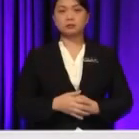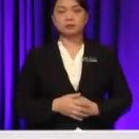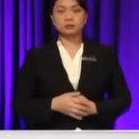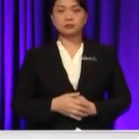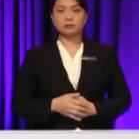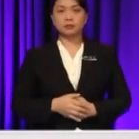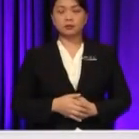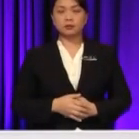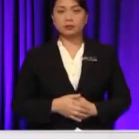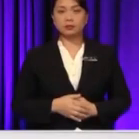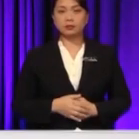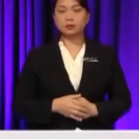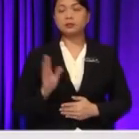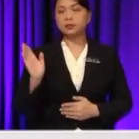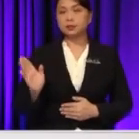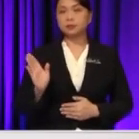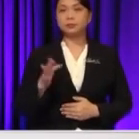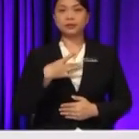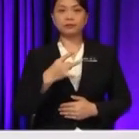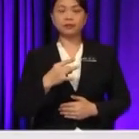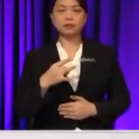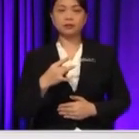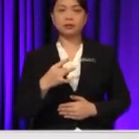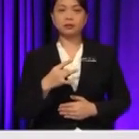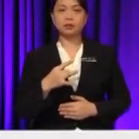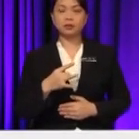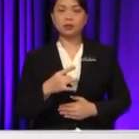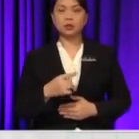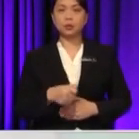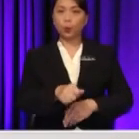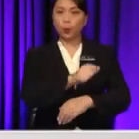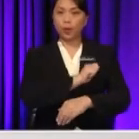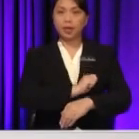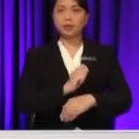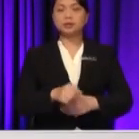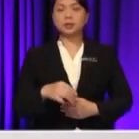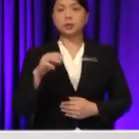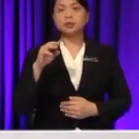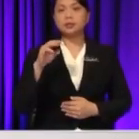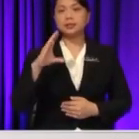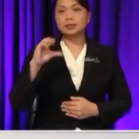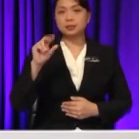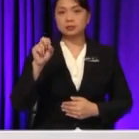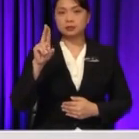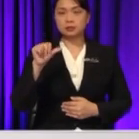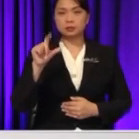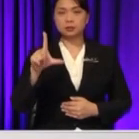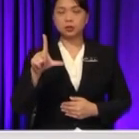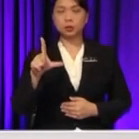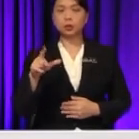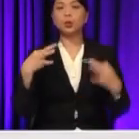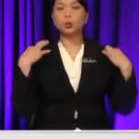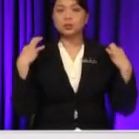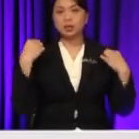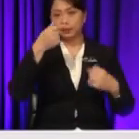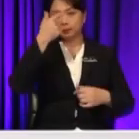I prefer to wear casual clothes because it looks simpler and easy to go. It's less time consuming to get ready for